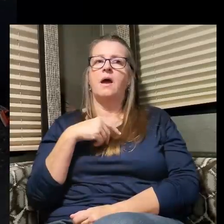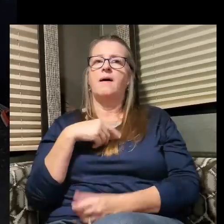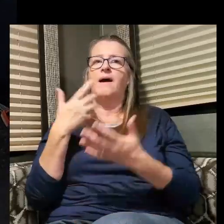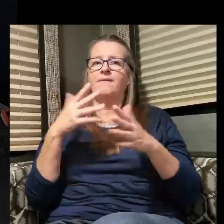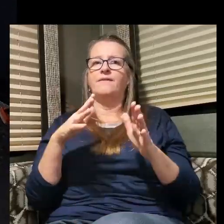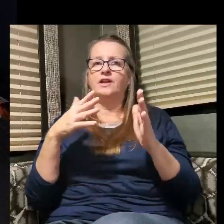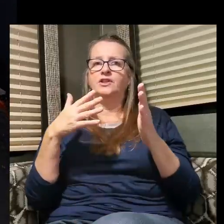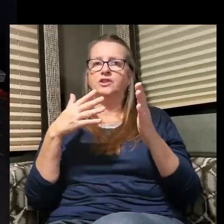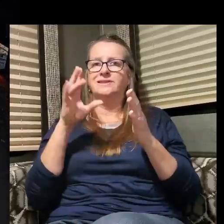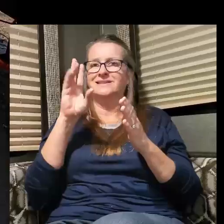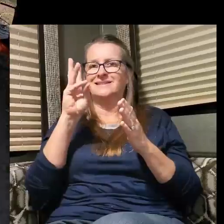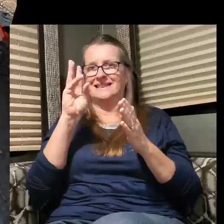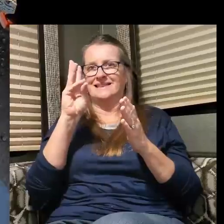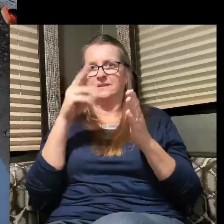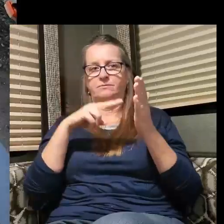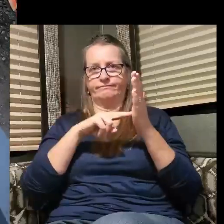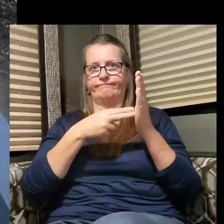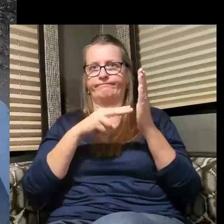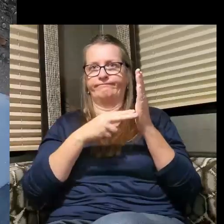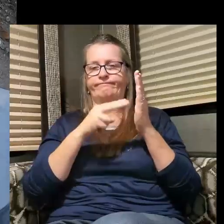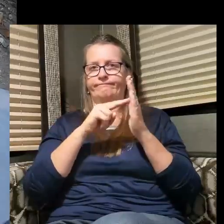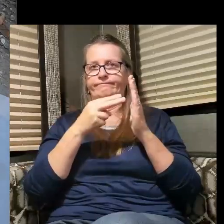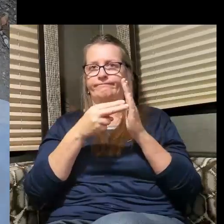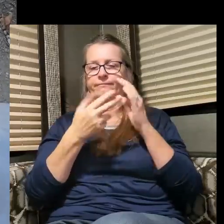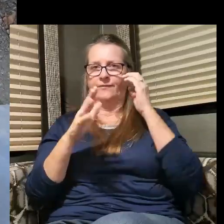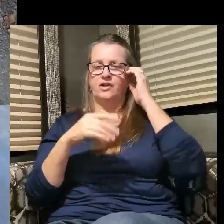Okay, I put 6 screws in,